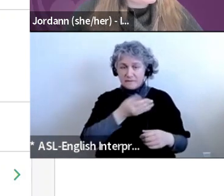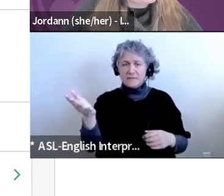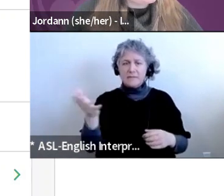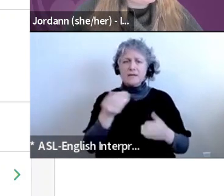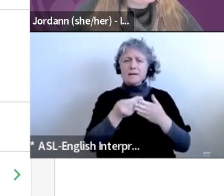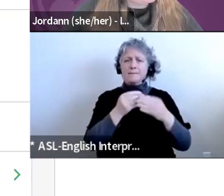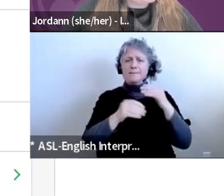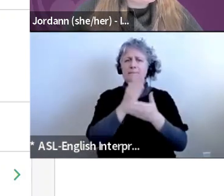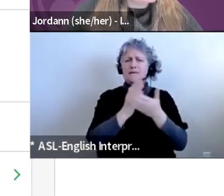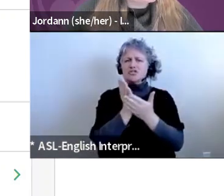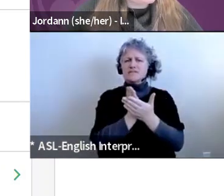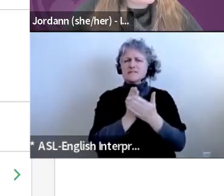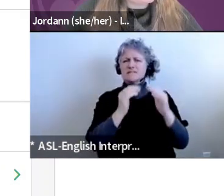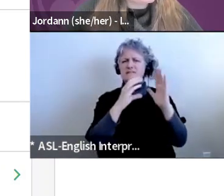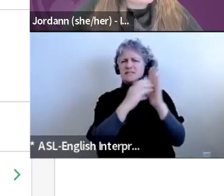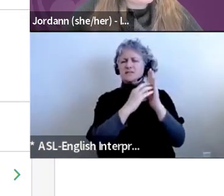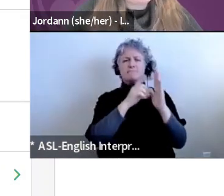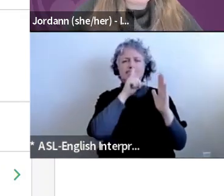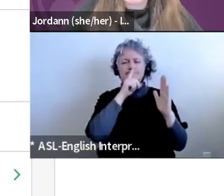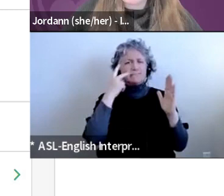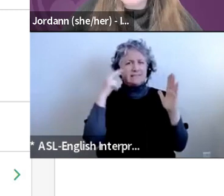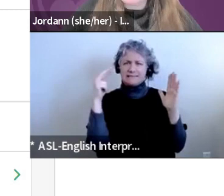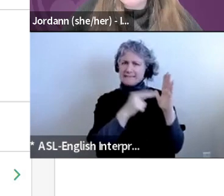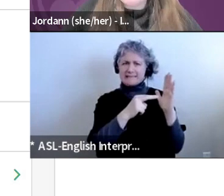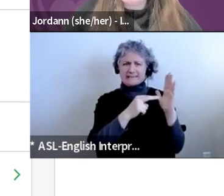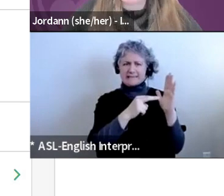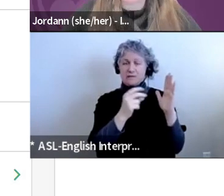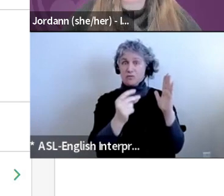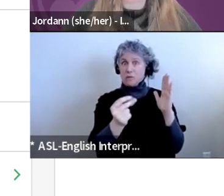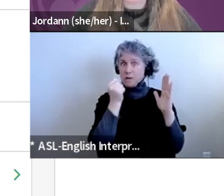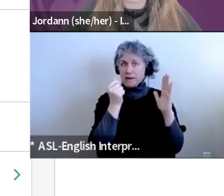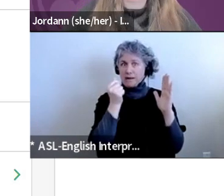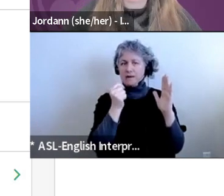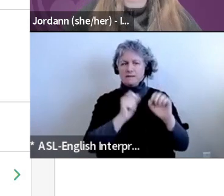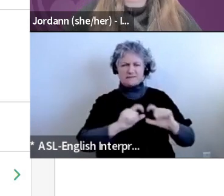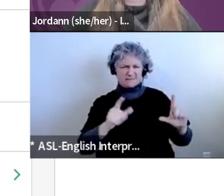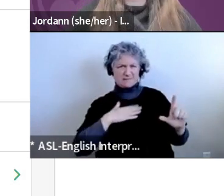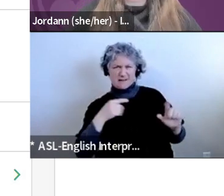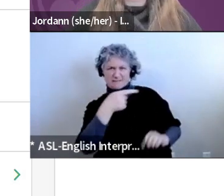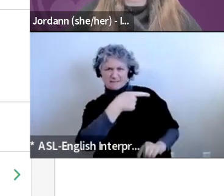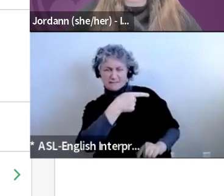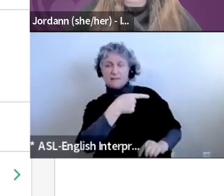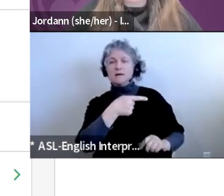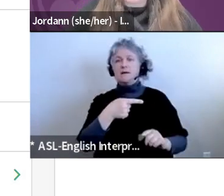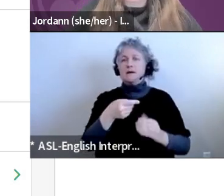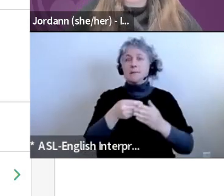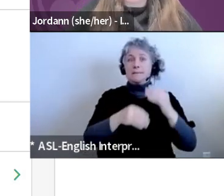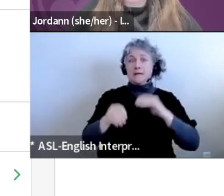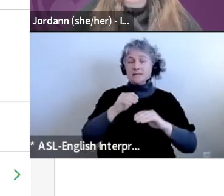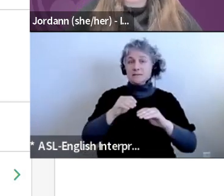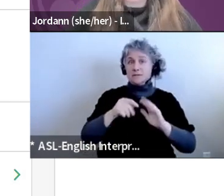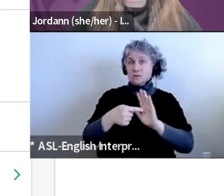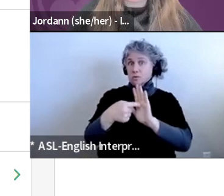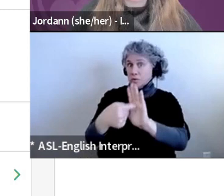my screen beneath Business Model Canvas here. You won't see that right away because the budget you're shown is based on how you